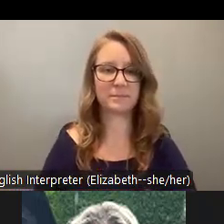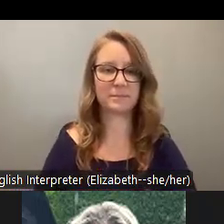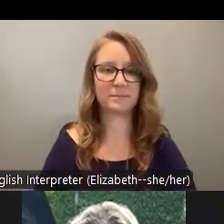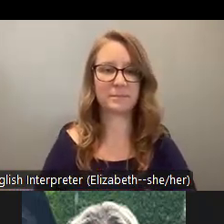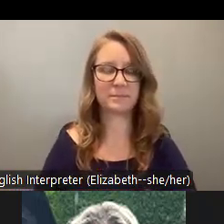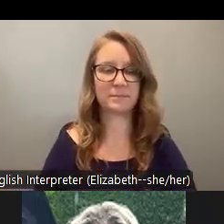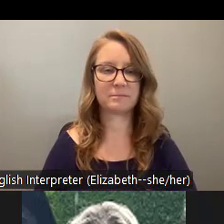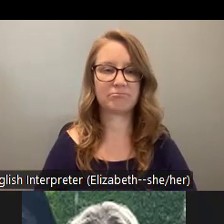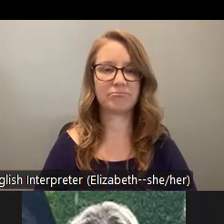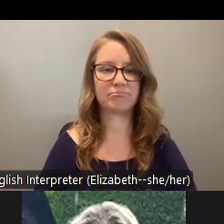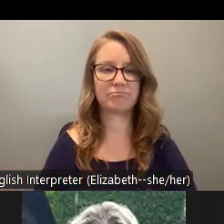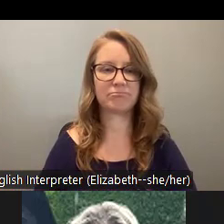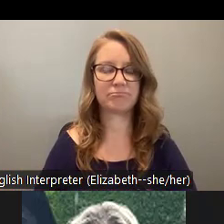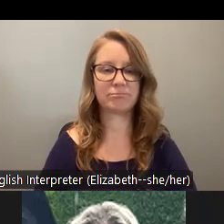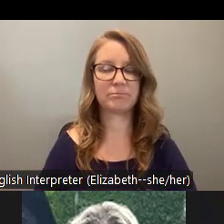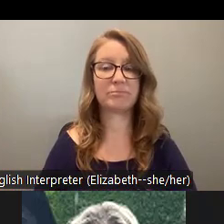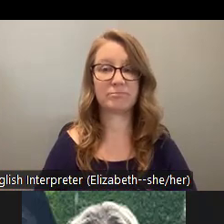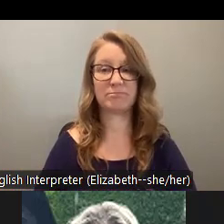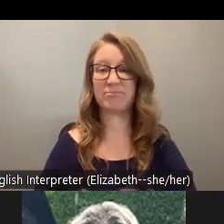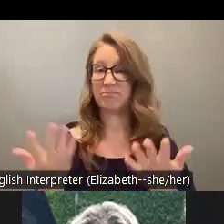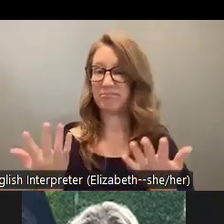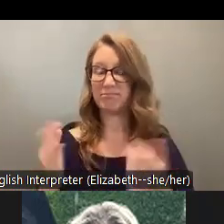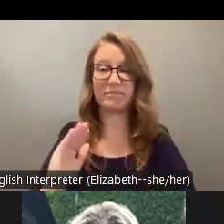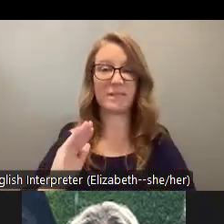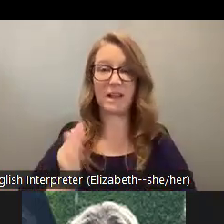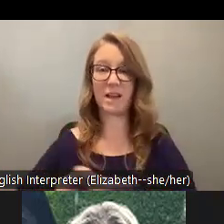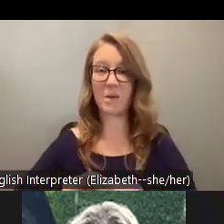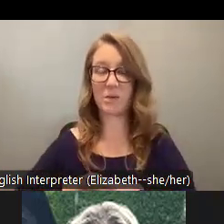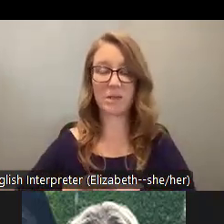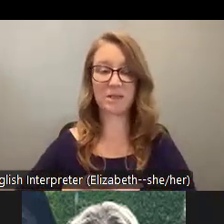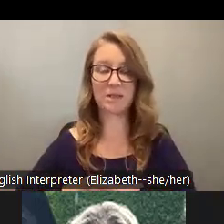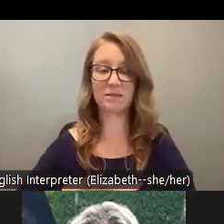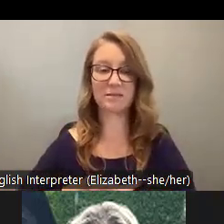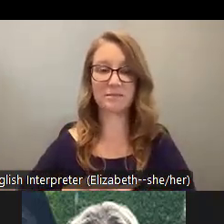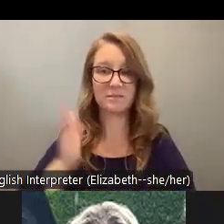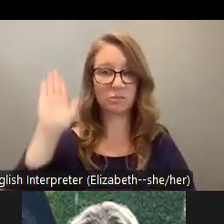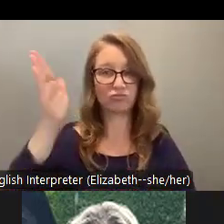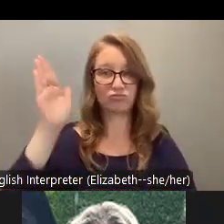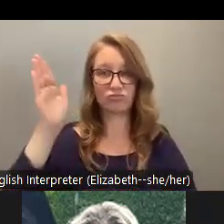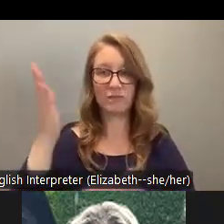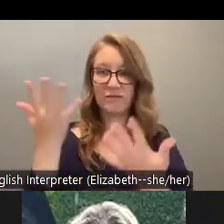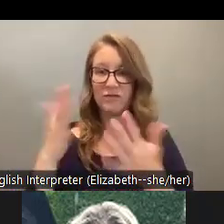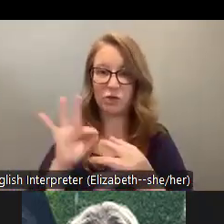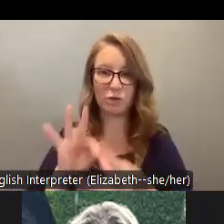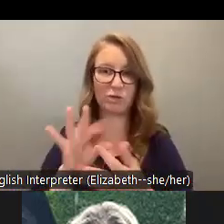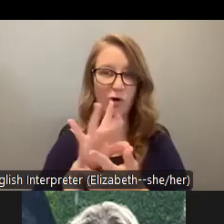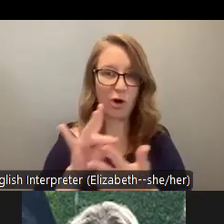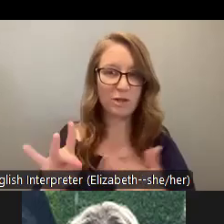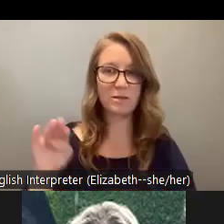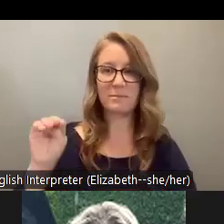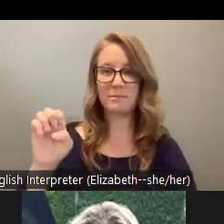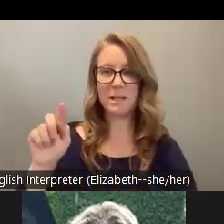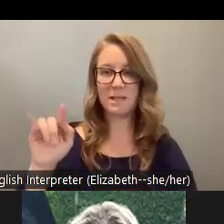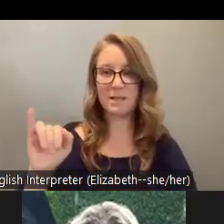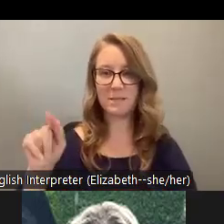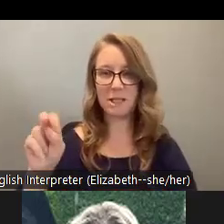All right, and that is the end of our um, presentation for the options and the Mentimeter. Becky, I'm not